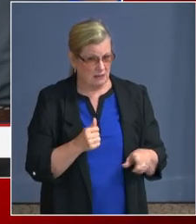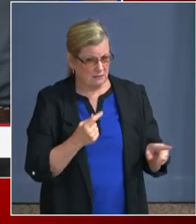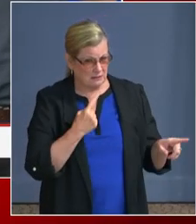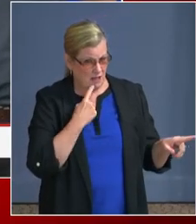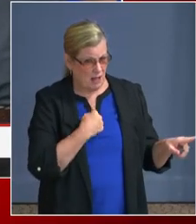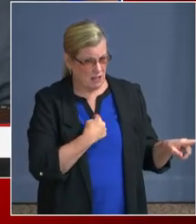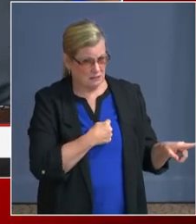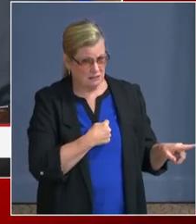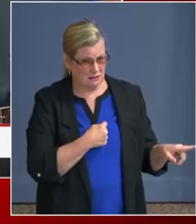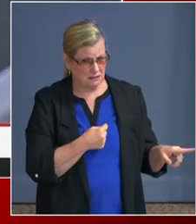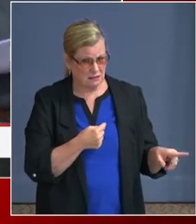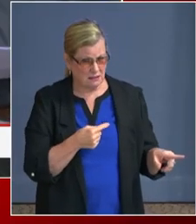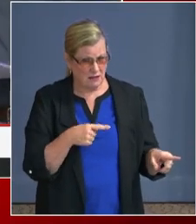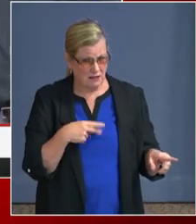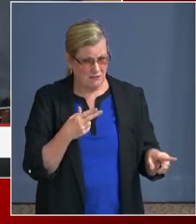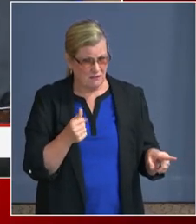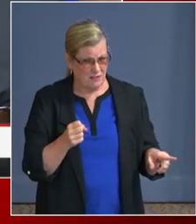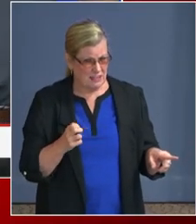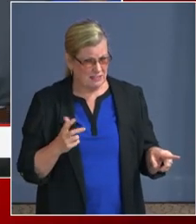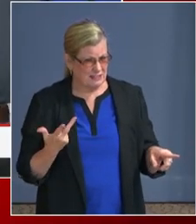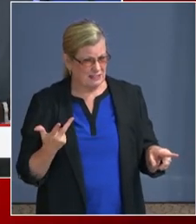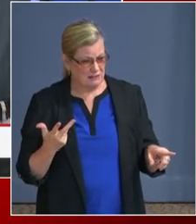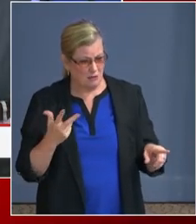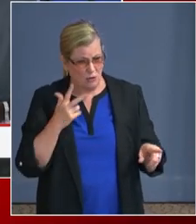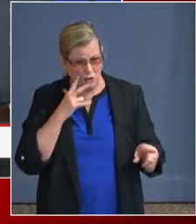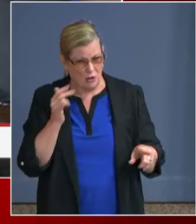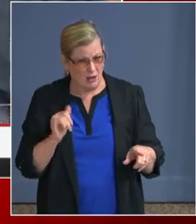3 metrics will look like?